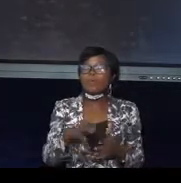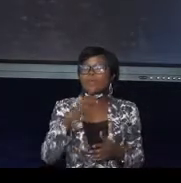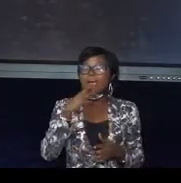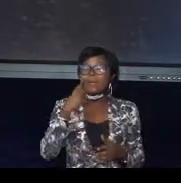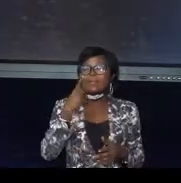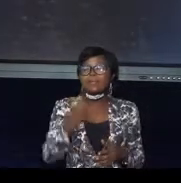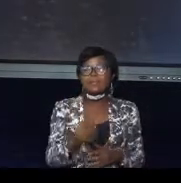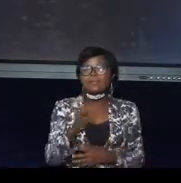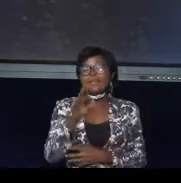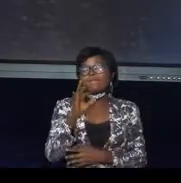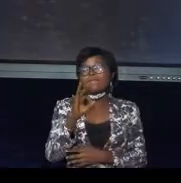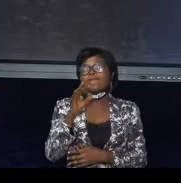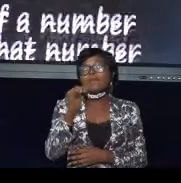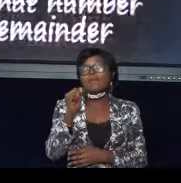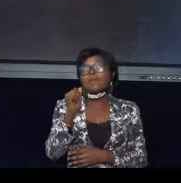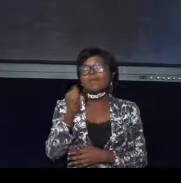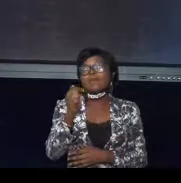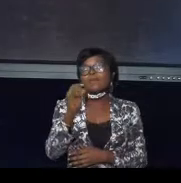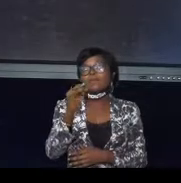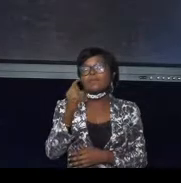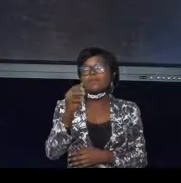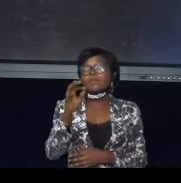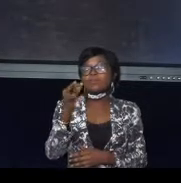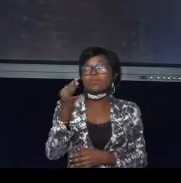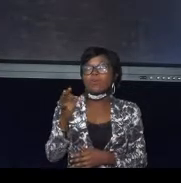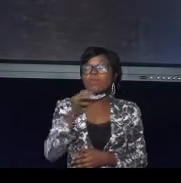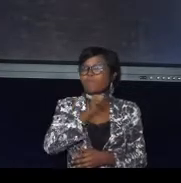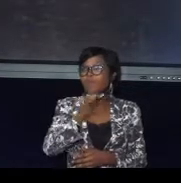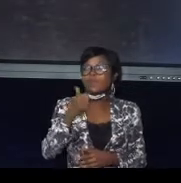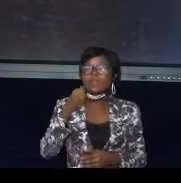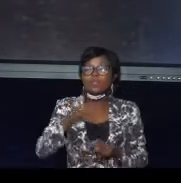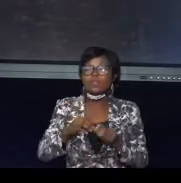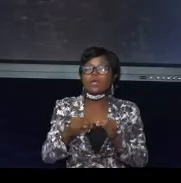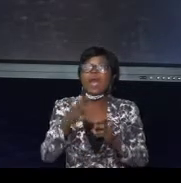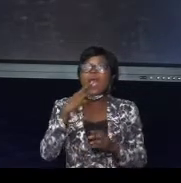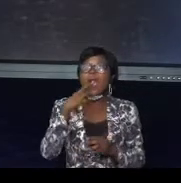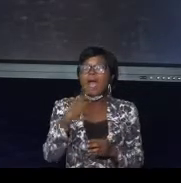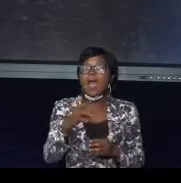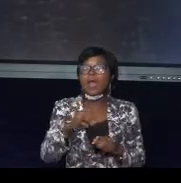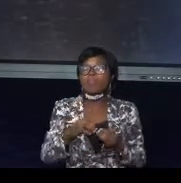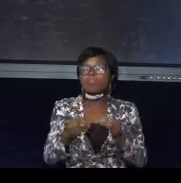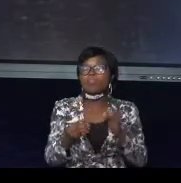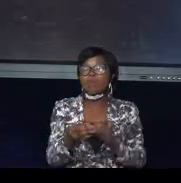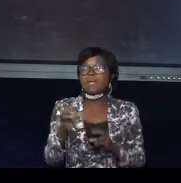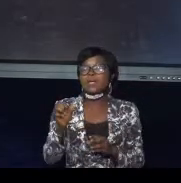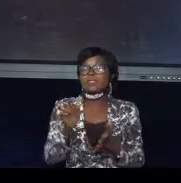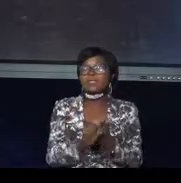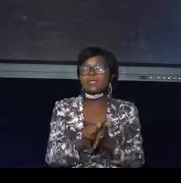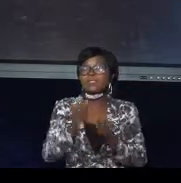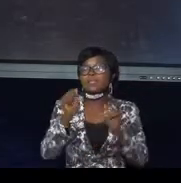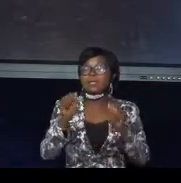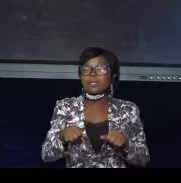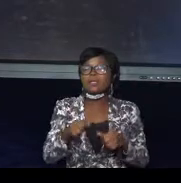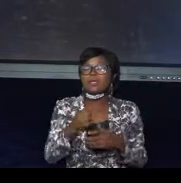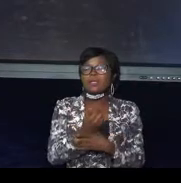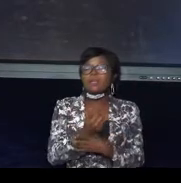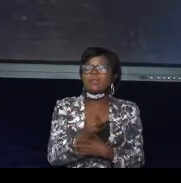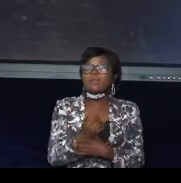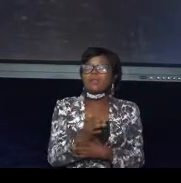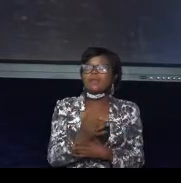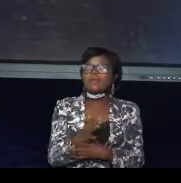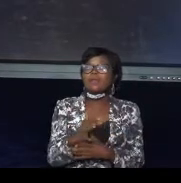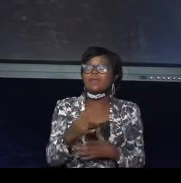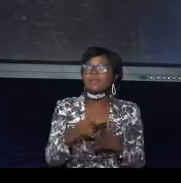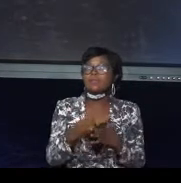are factors to begin with? Factors of a number are numbers that can divide it without leaving